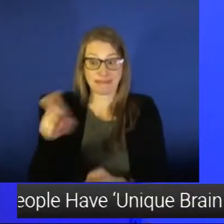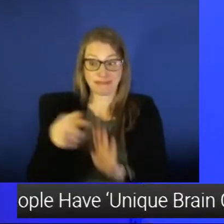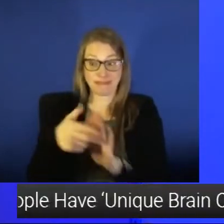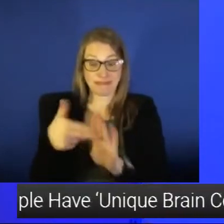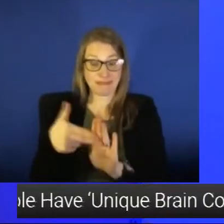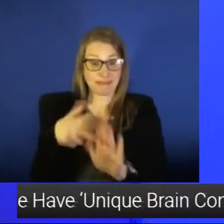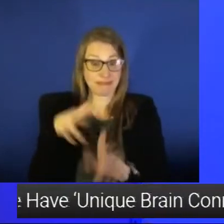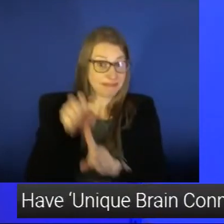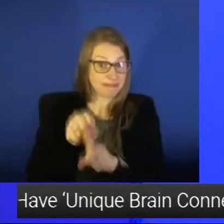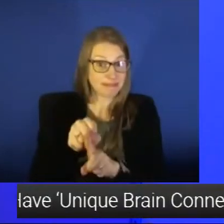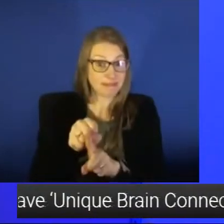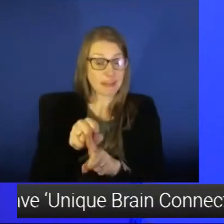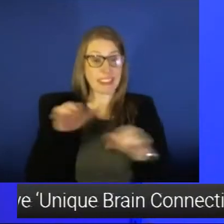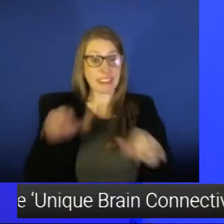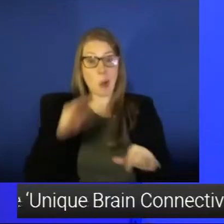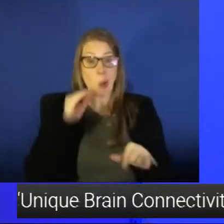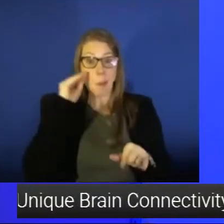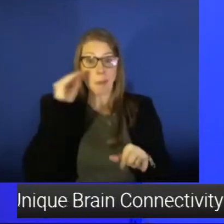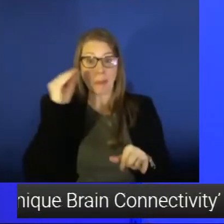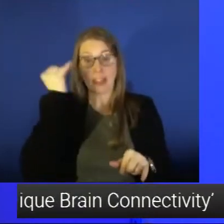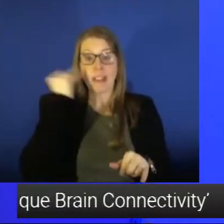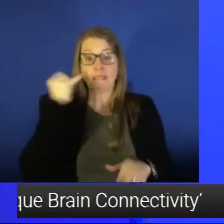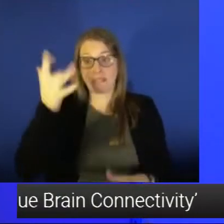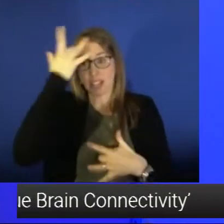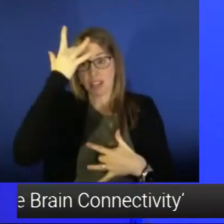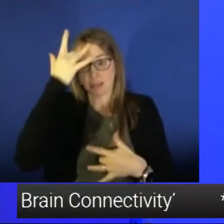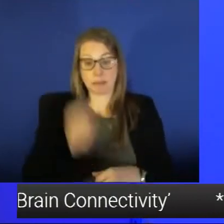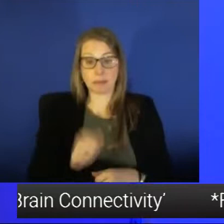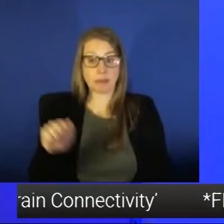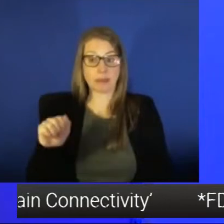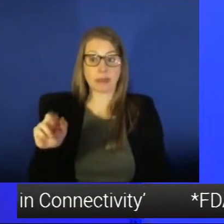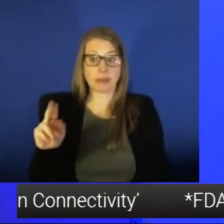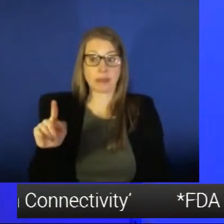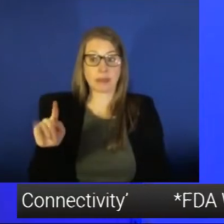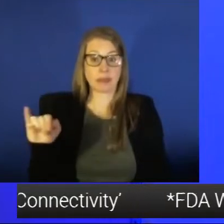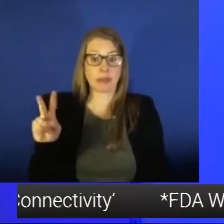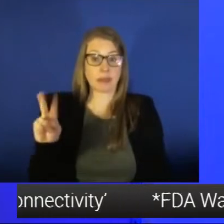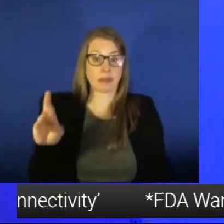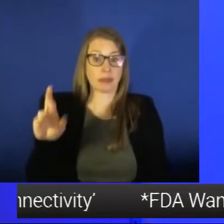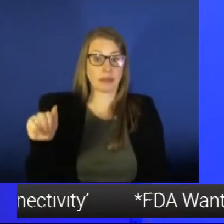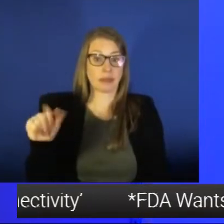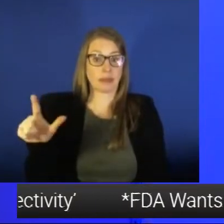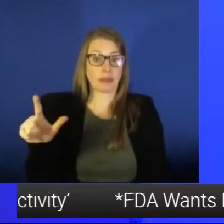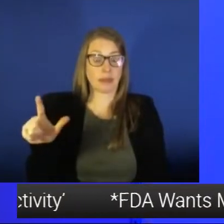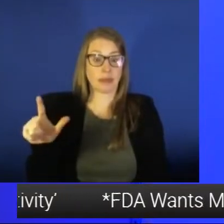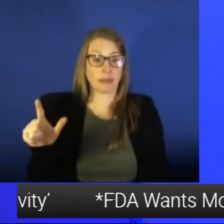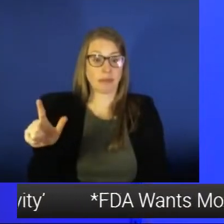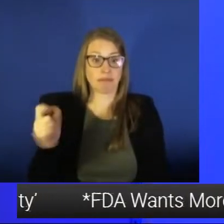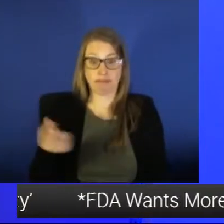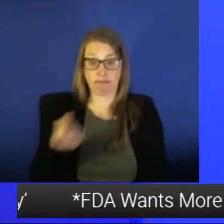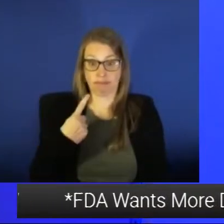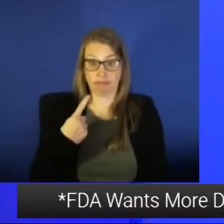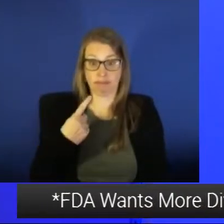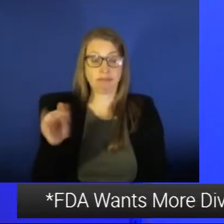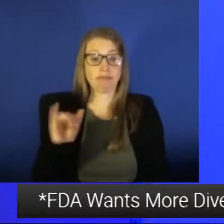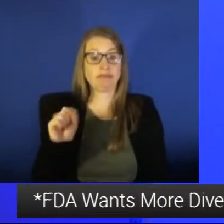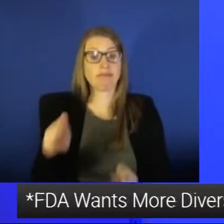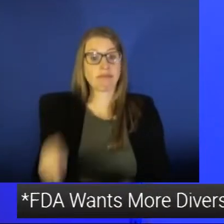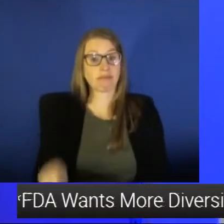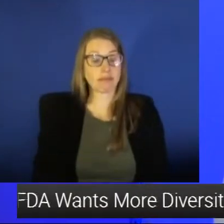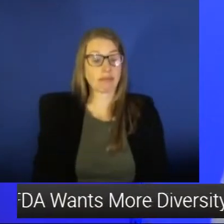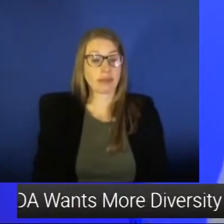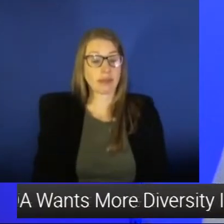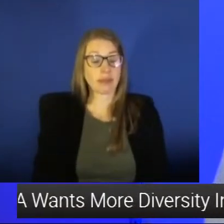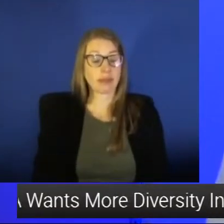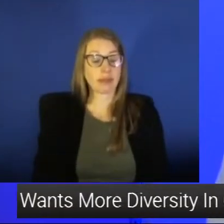if you're ill. The antivirals, you could take those. So it gives us much more options. And I think we've learned another